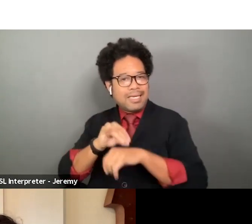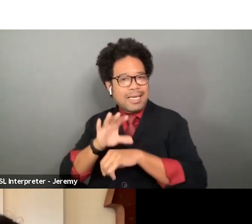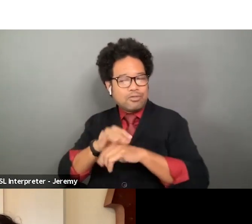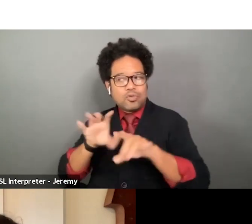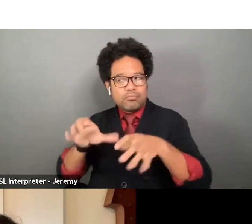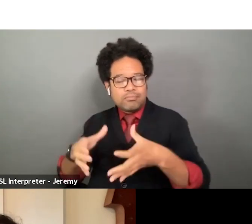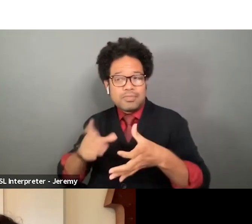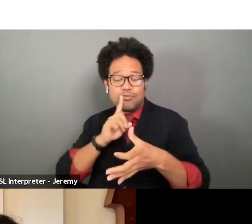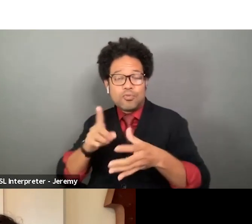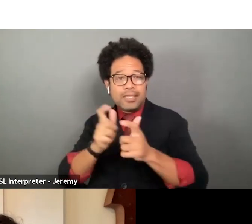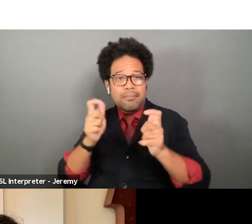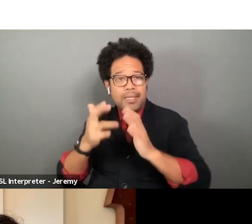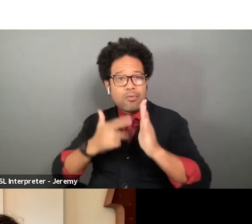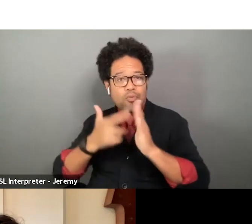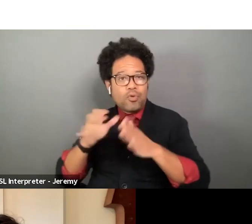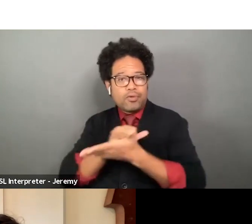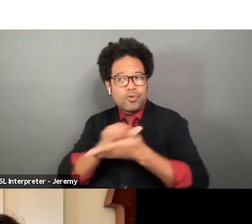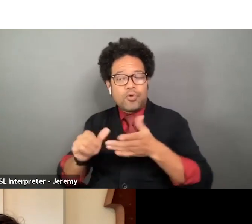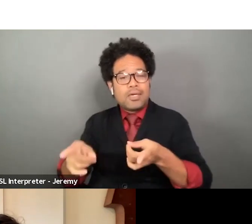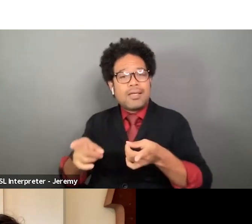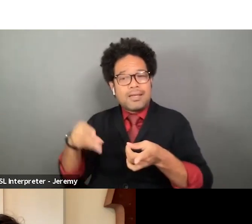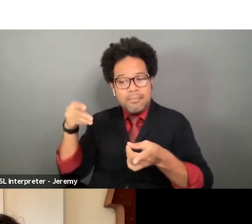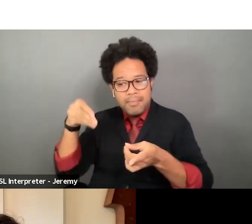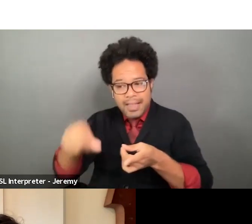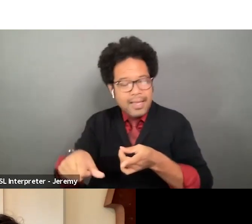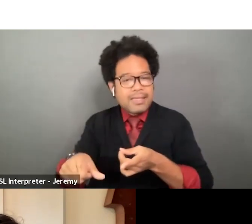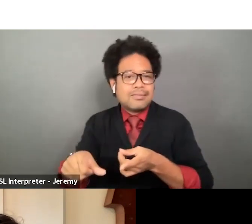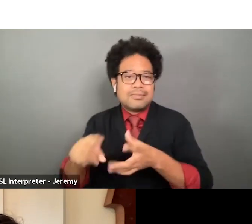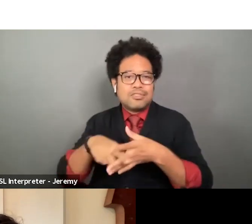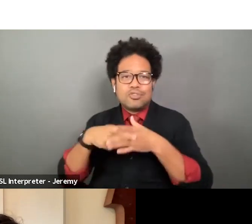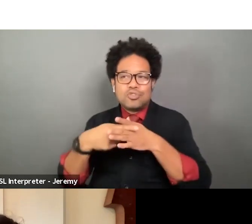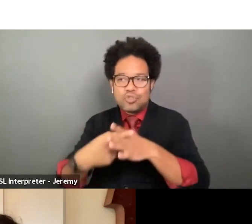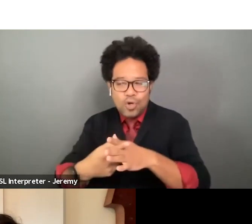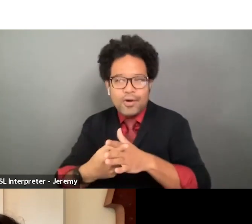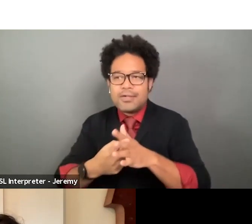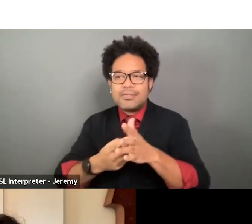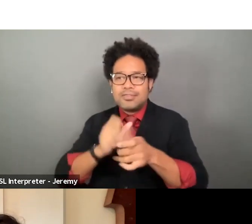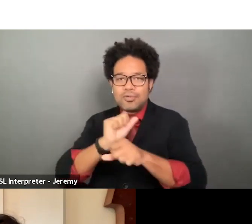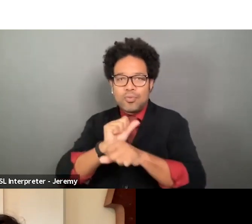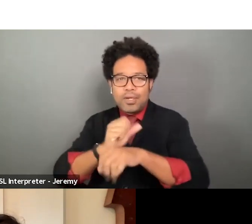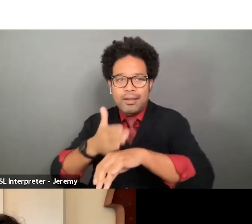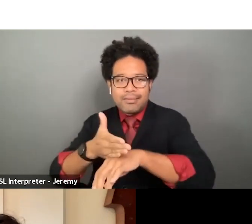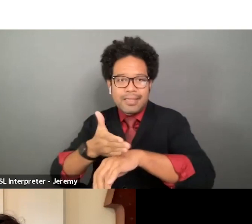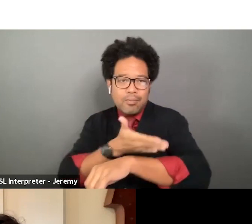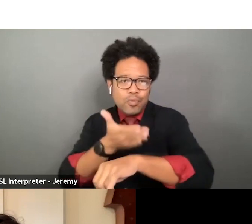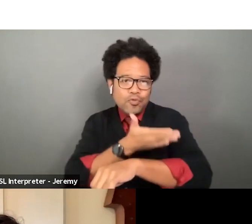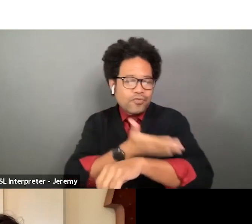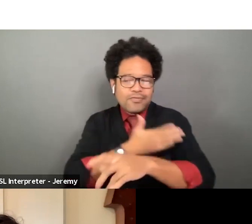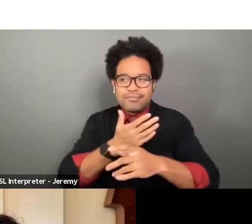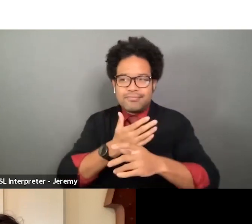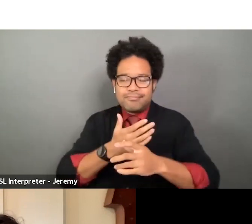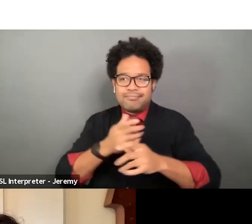role in New York. And that also plants the seeds to start to erode that kind of nepotism and, just